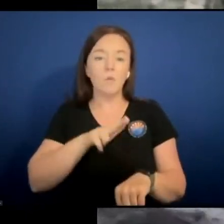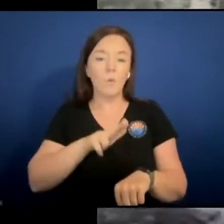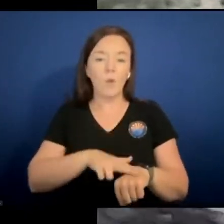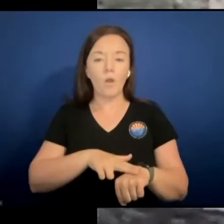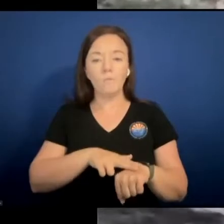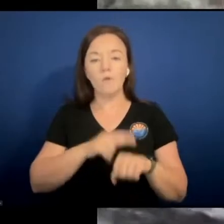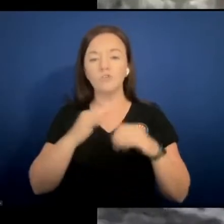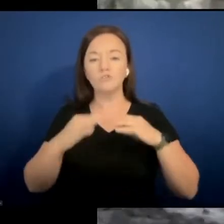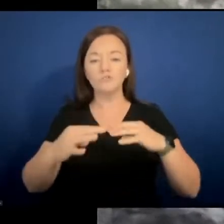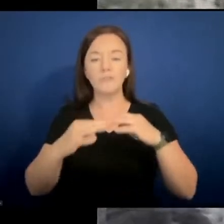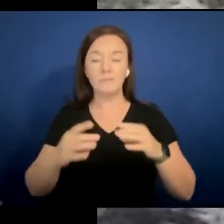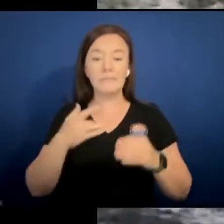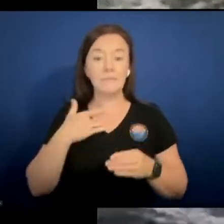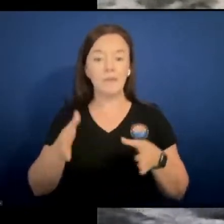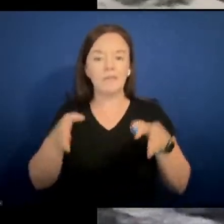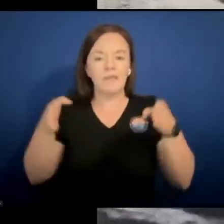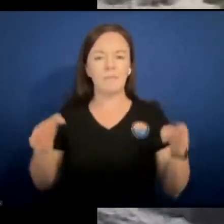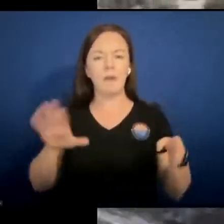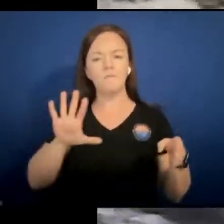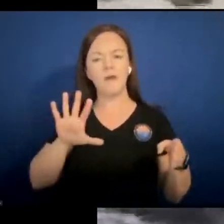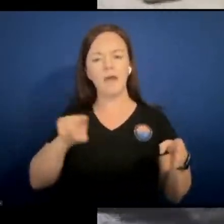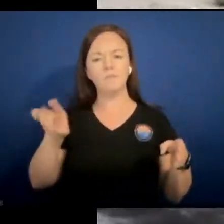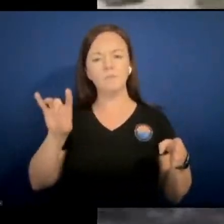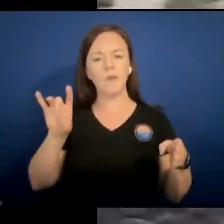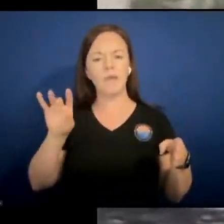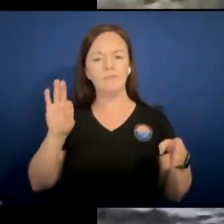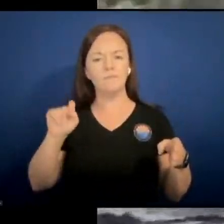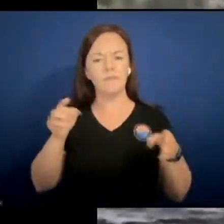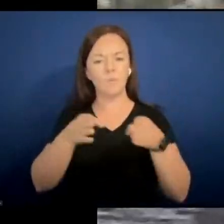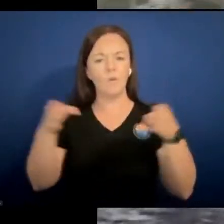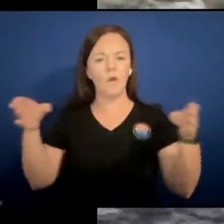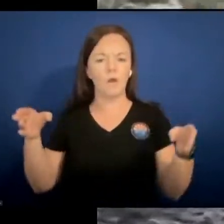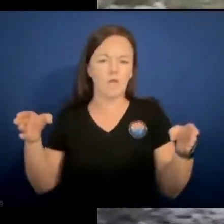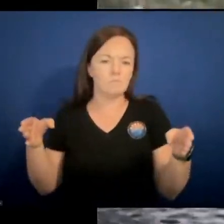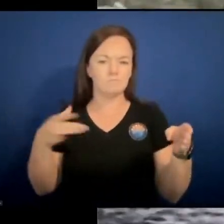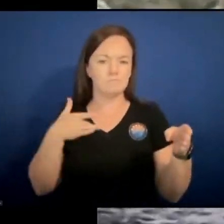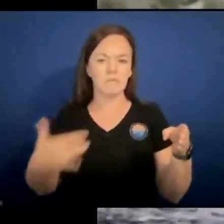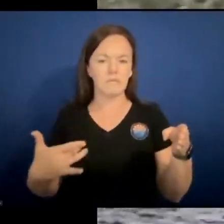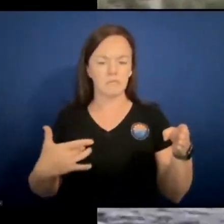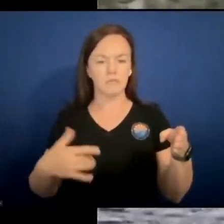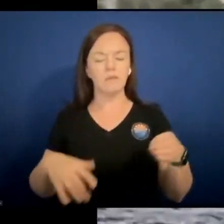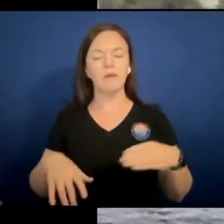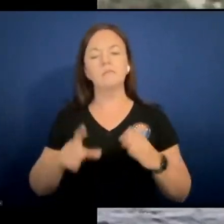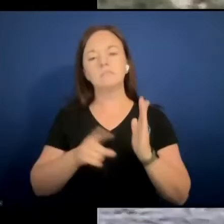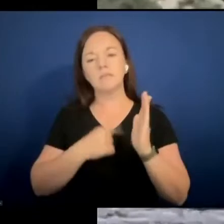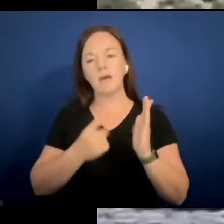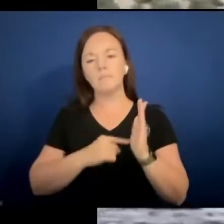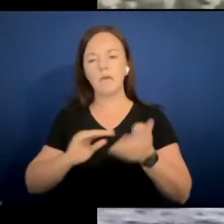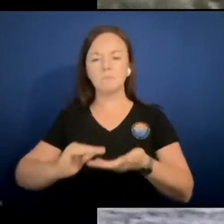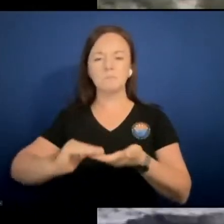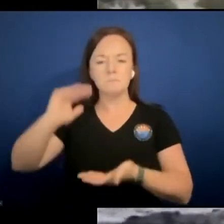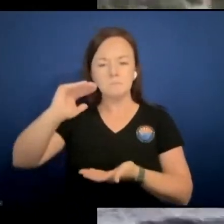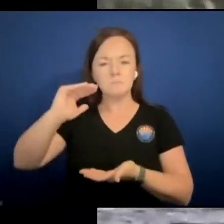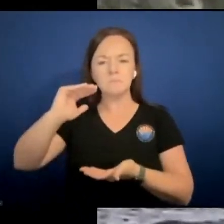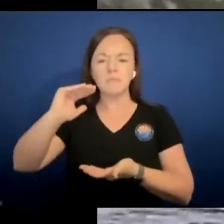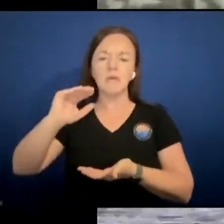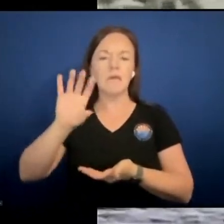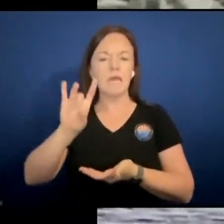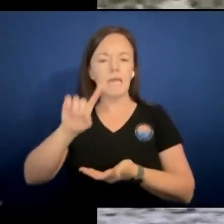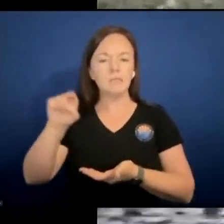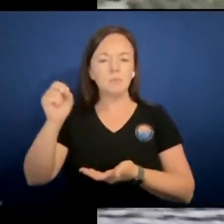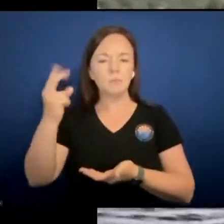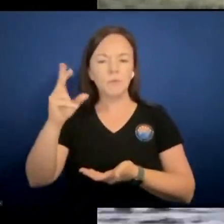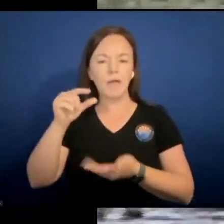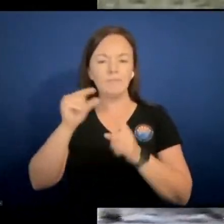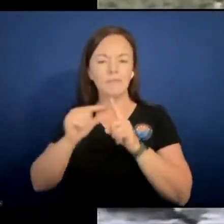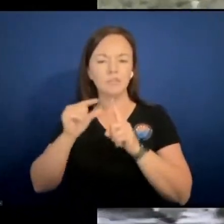8 feet in width, maybe at times at maximum depth, 8 inches to 12 inches.